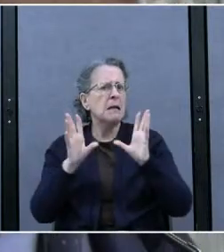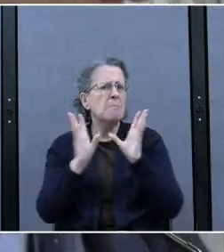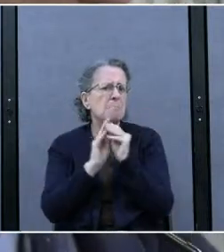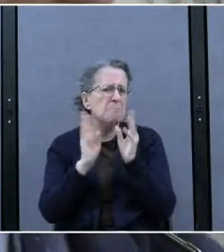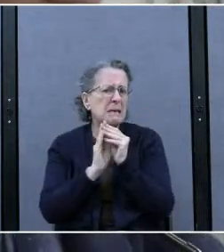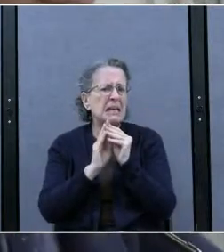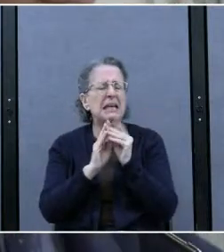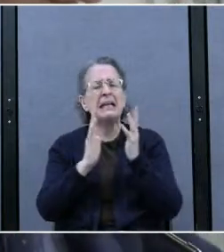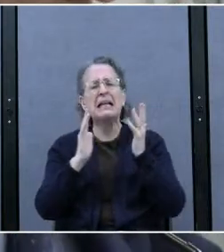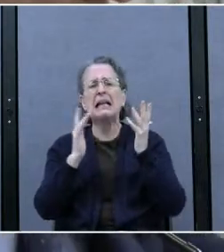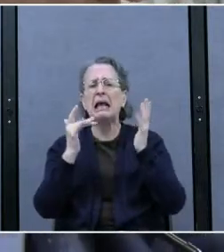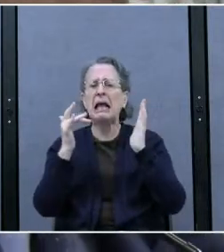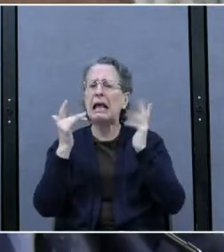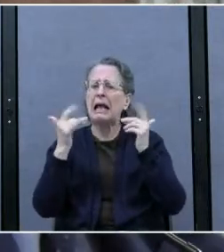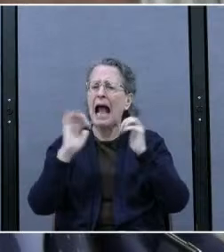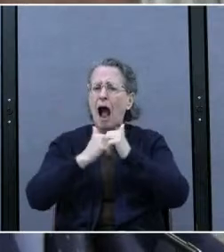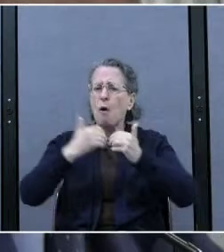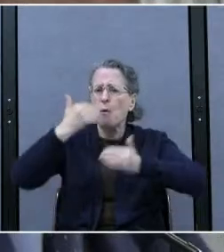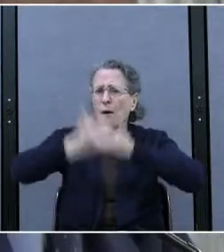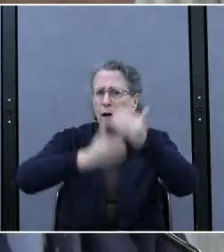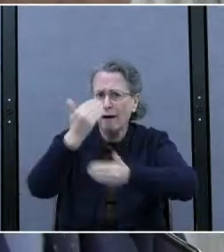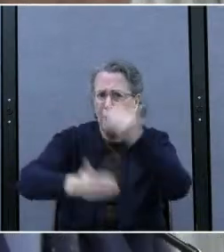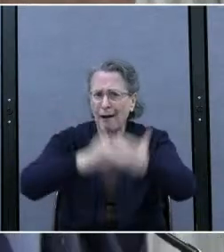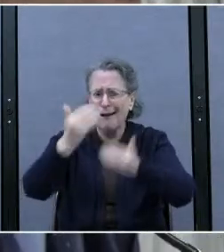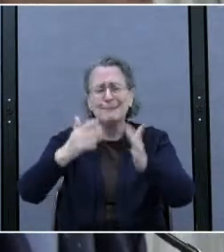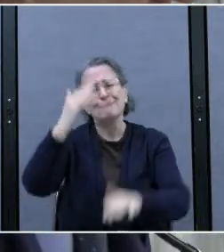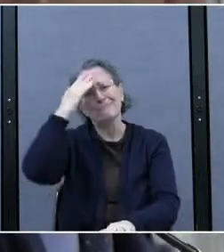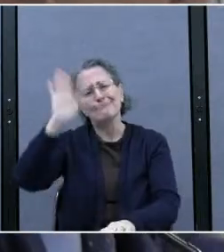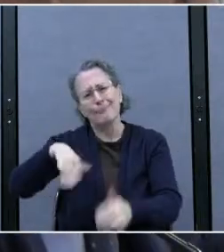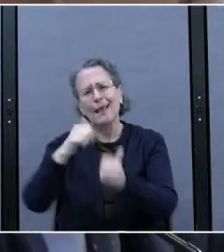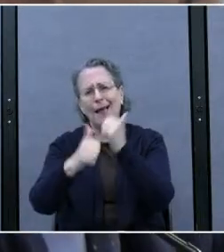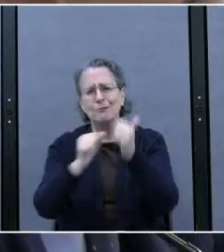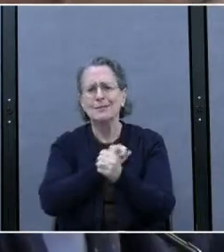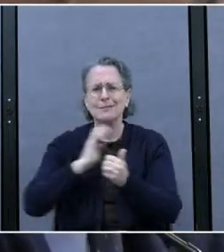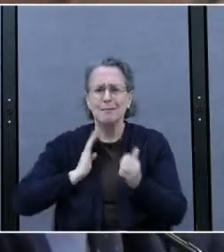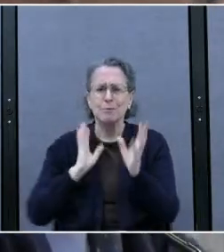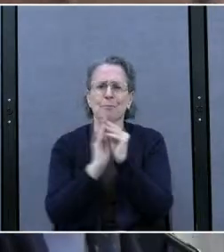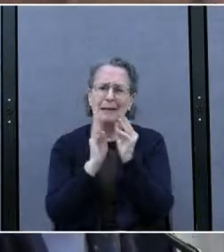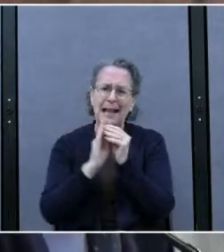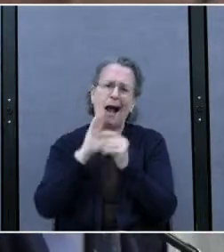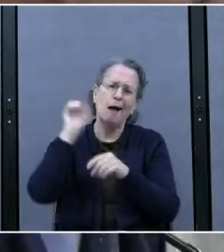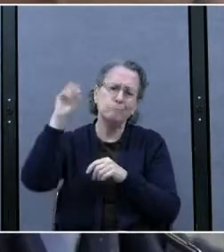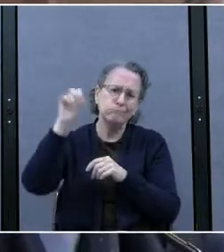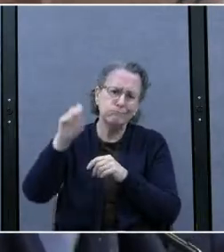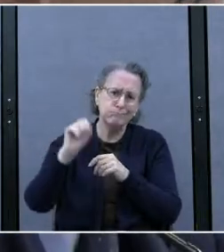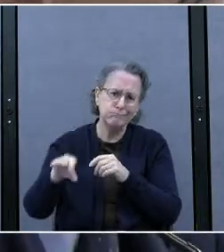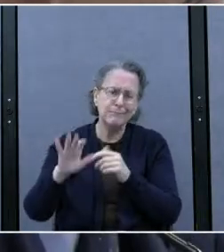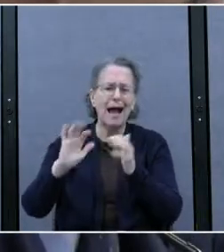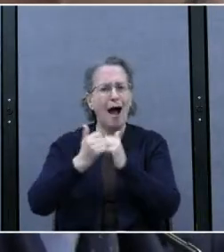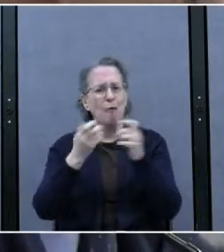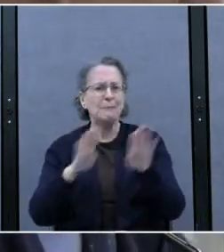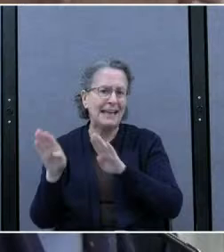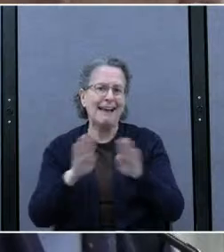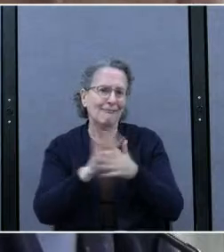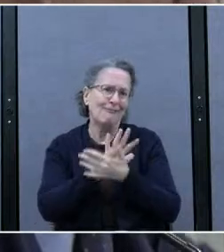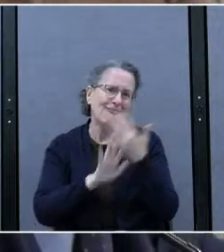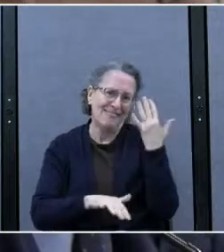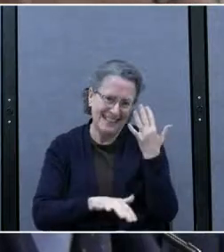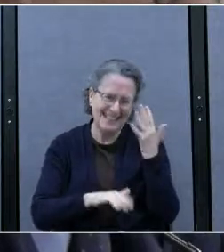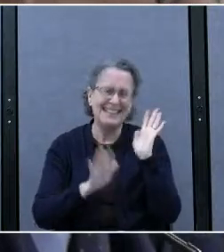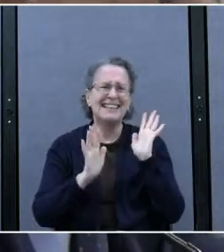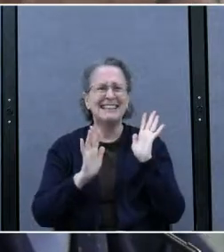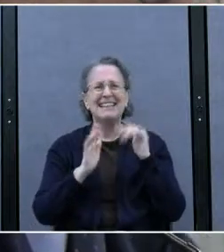And usually in a select board meeting, I have a whole spiel that I go through. But I was in one of the classrooms, I think it's Ann Moore